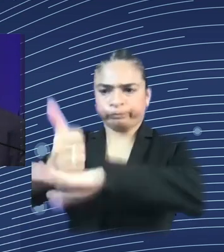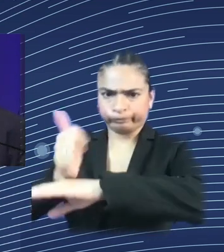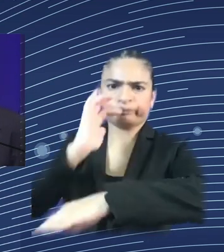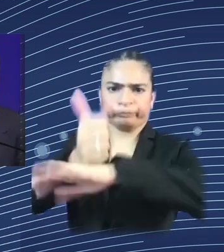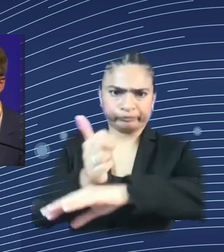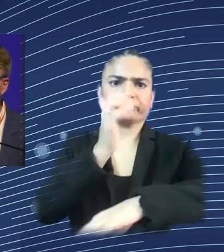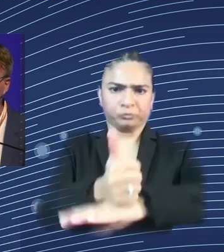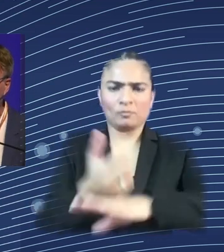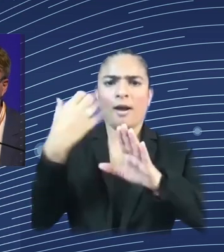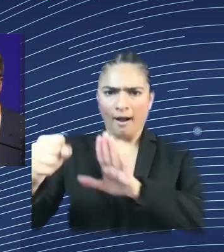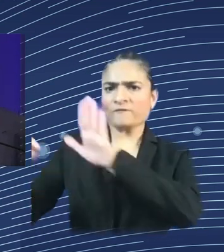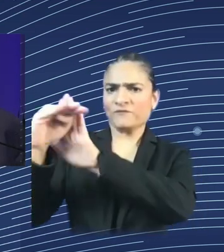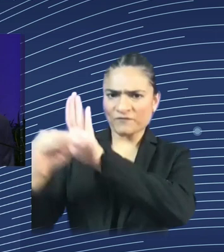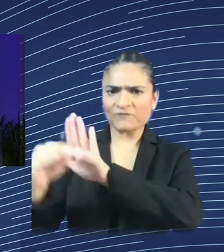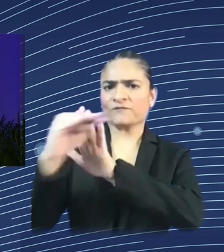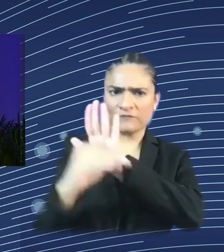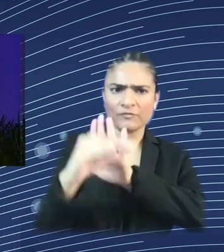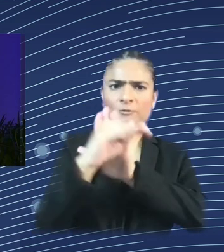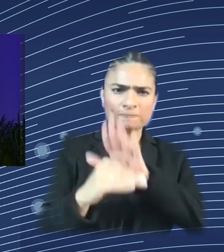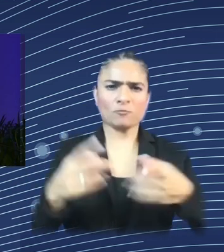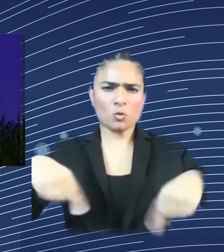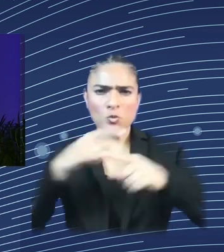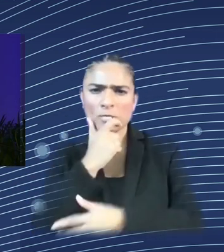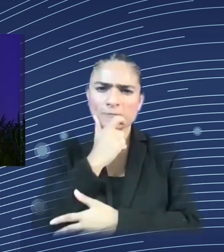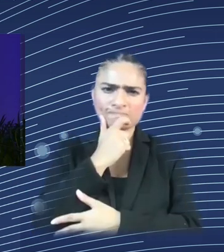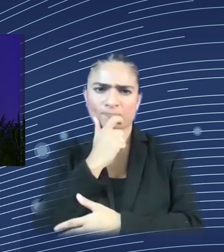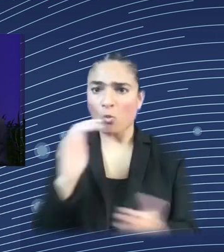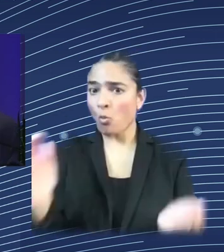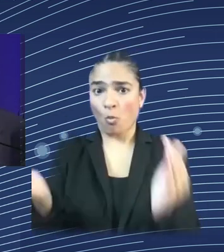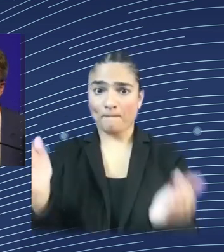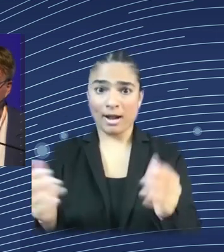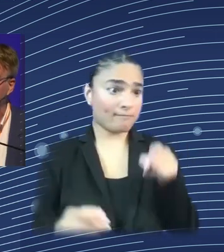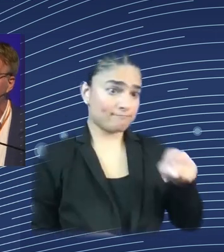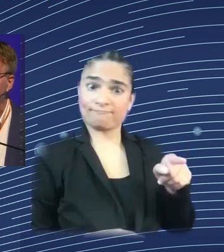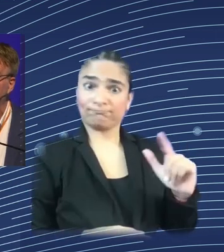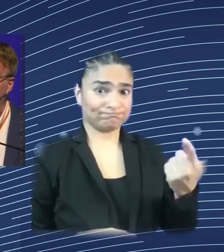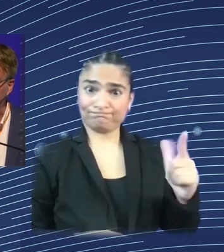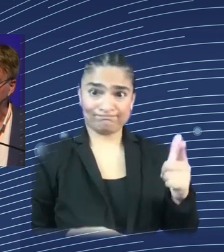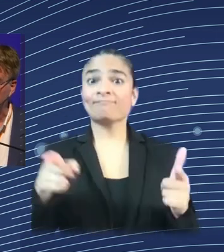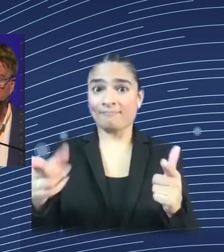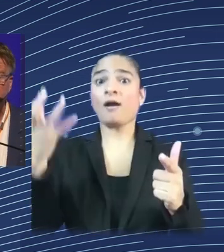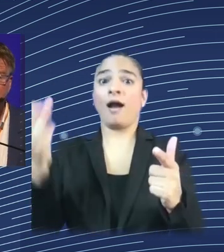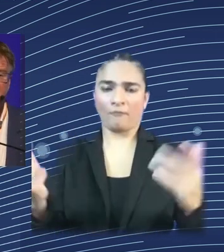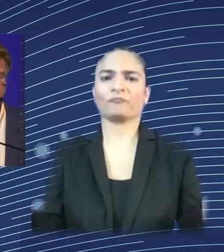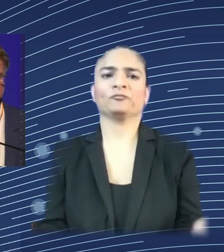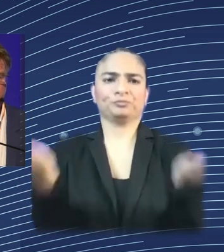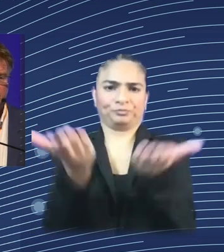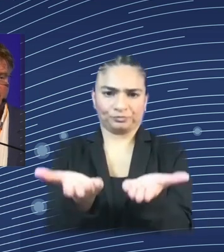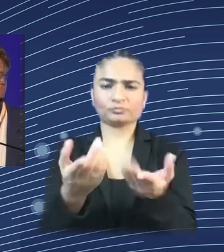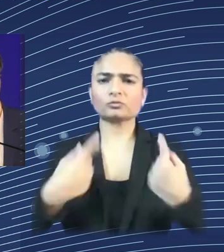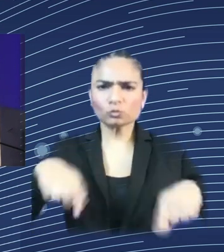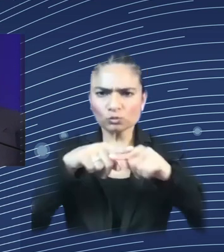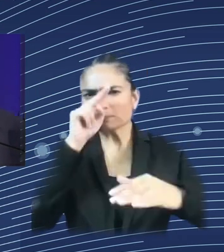perhaps where are they are going to pop up. The Scotty beam me up. Imagine that we have this installed on the data mining